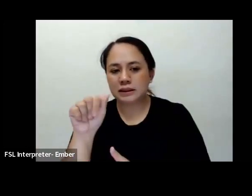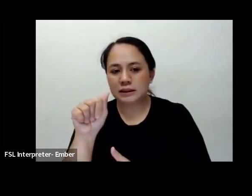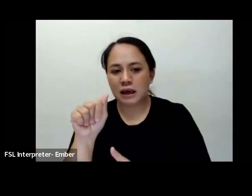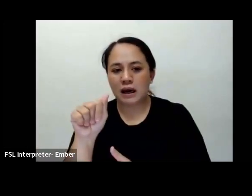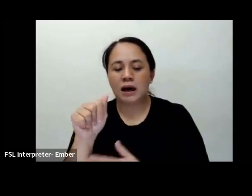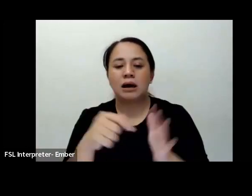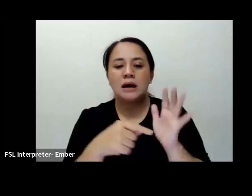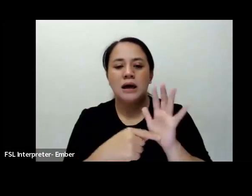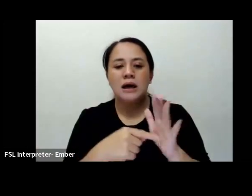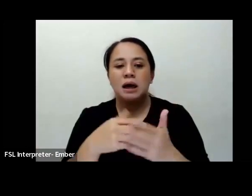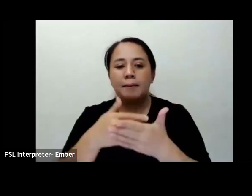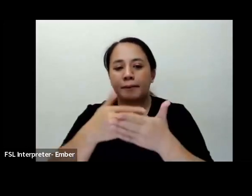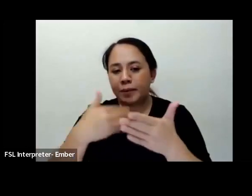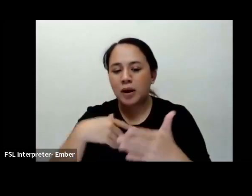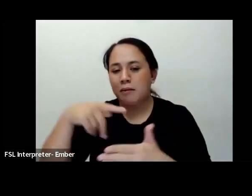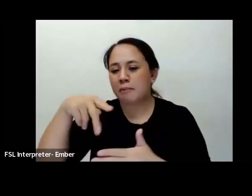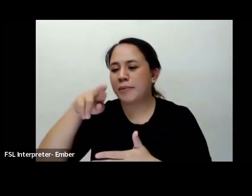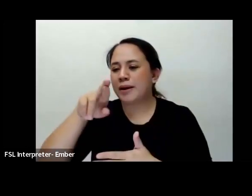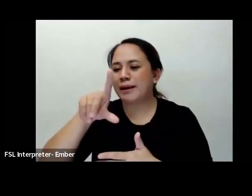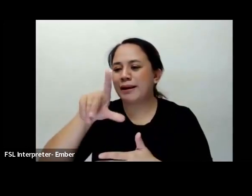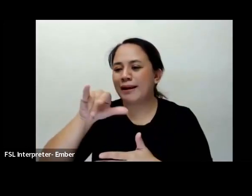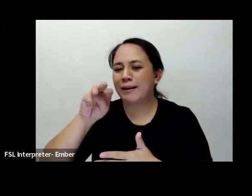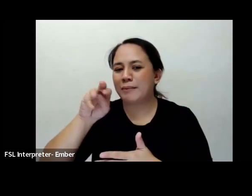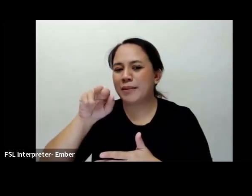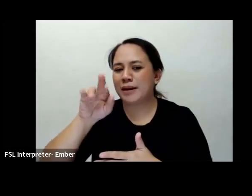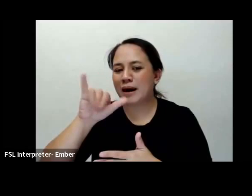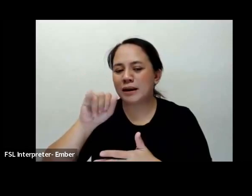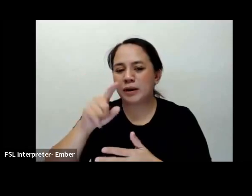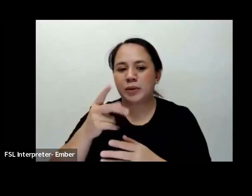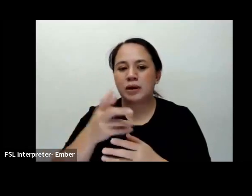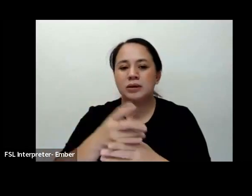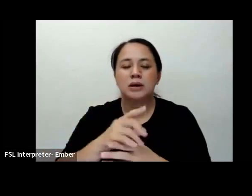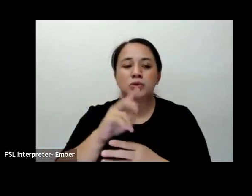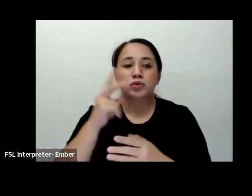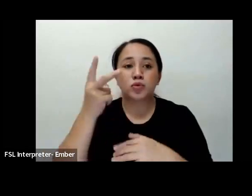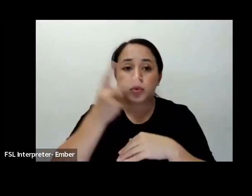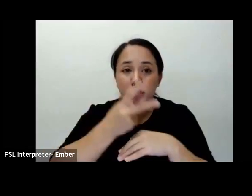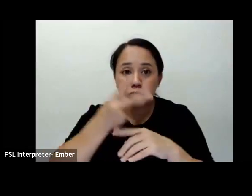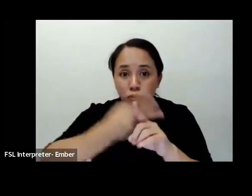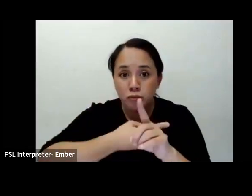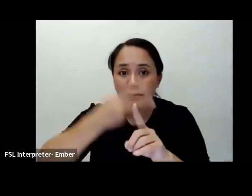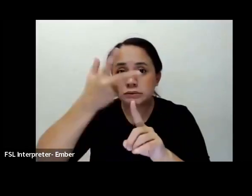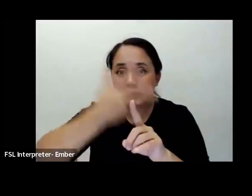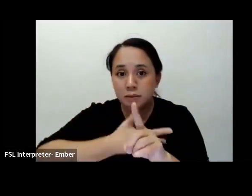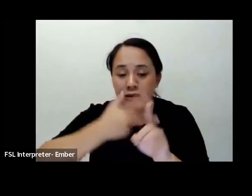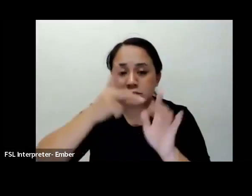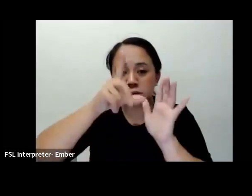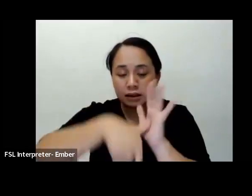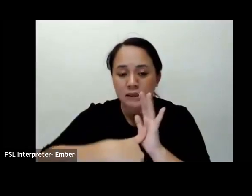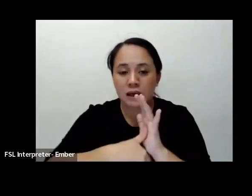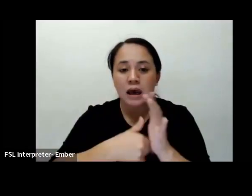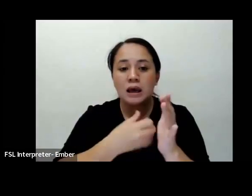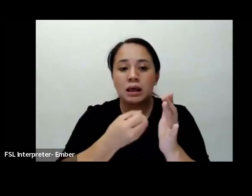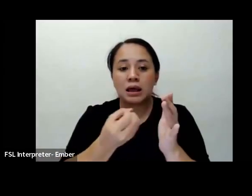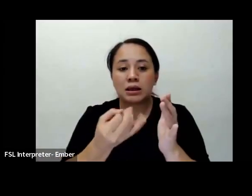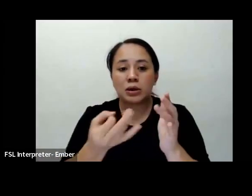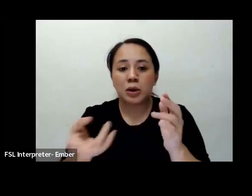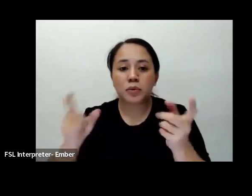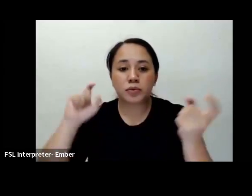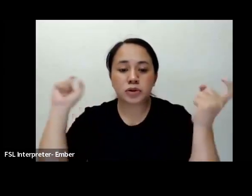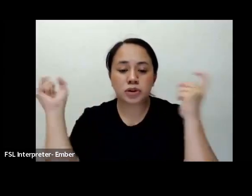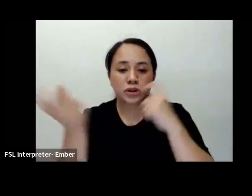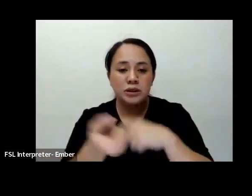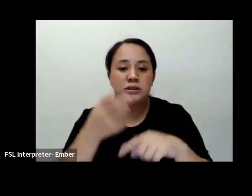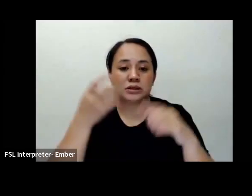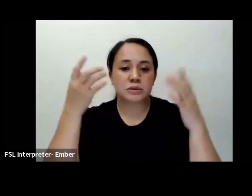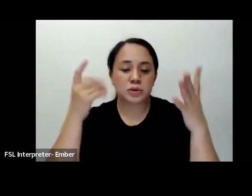is preliminary, because a month or two later, the numbers may change. But the ones that